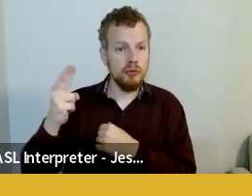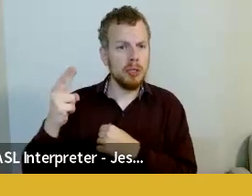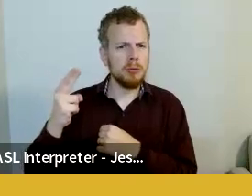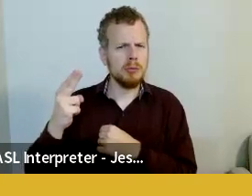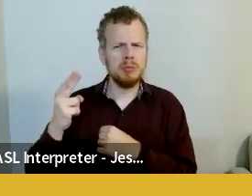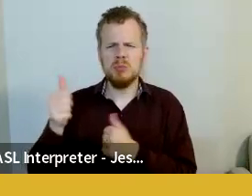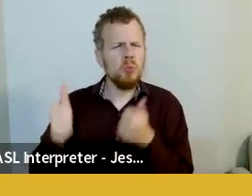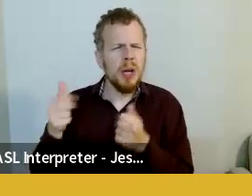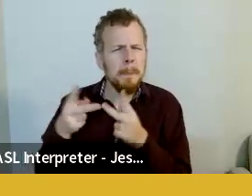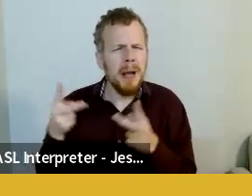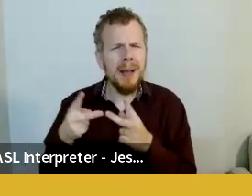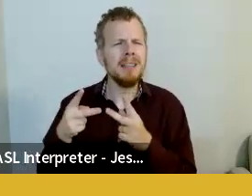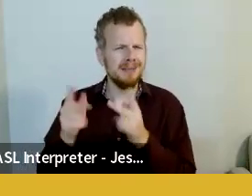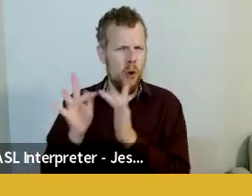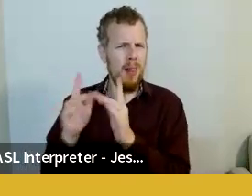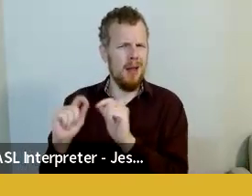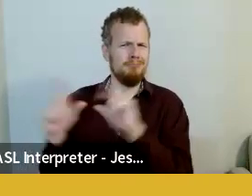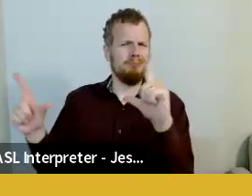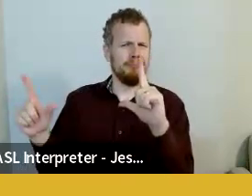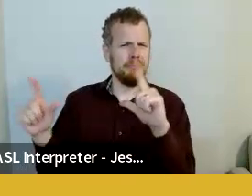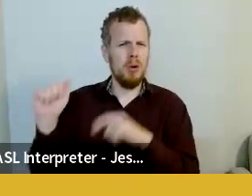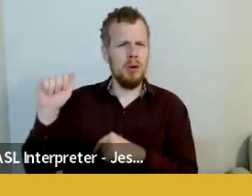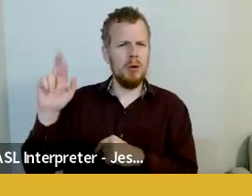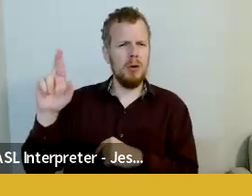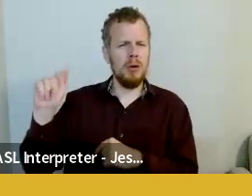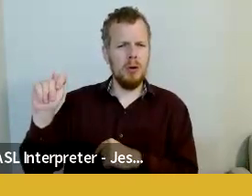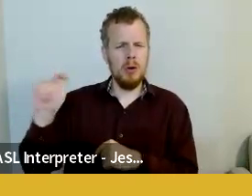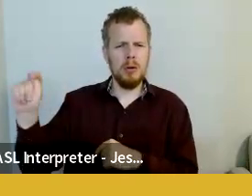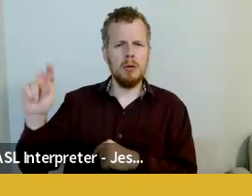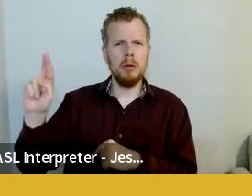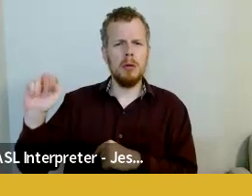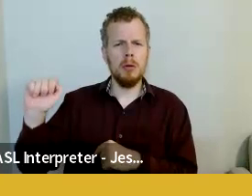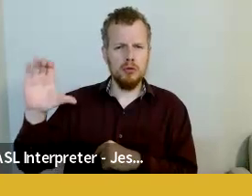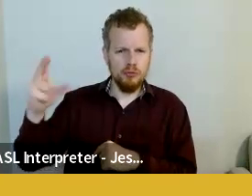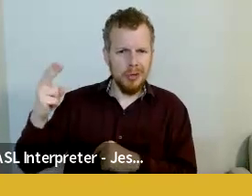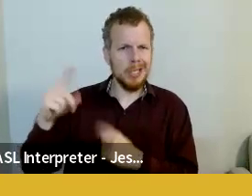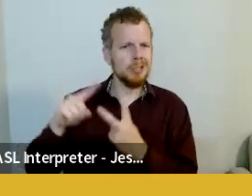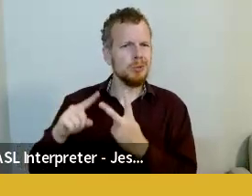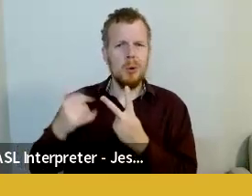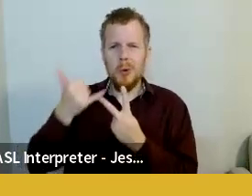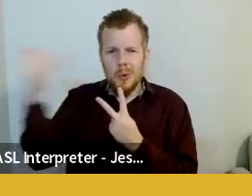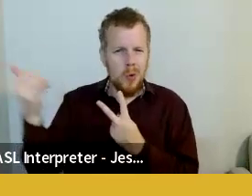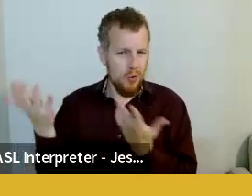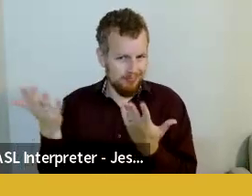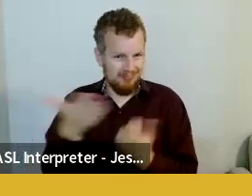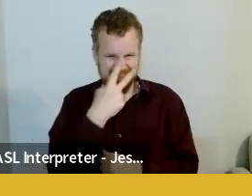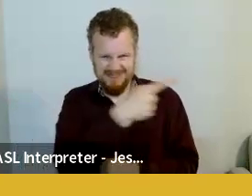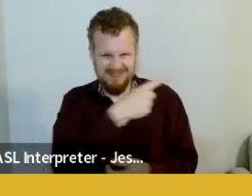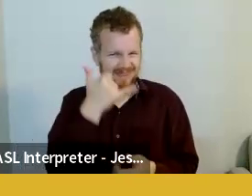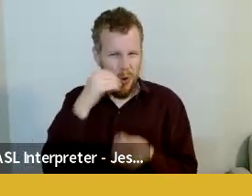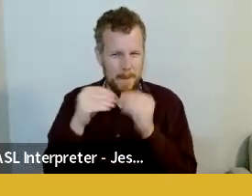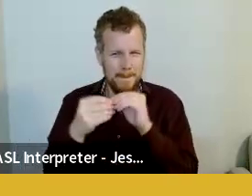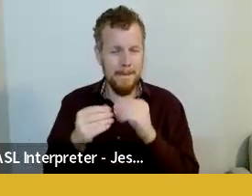at art-reach.org, or you can always call the number above. Another great alternative that can